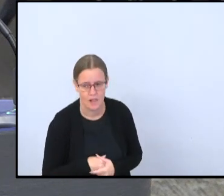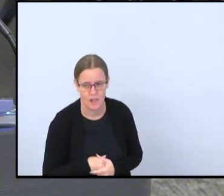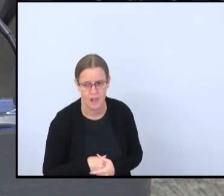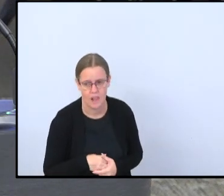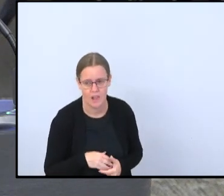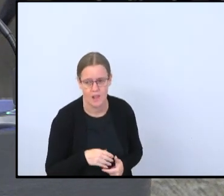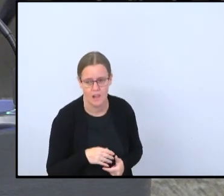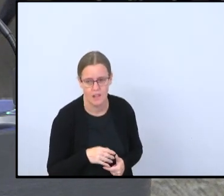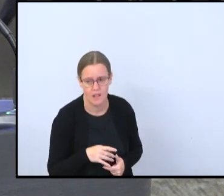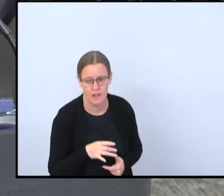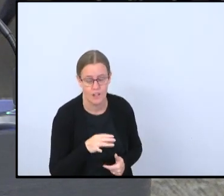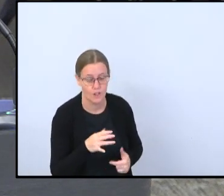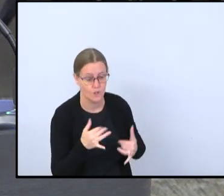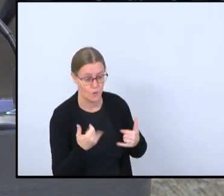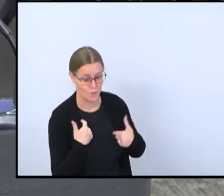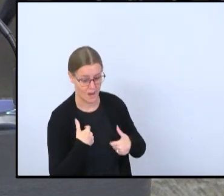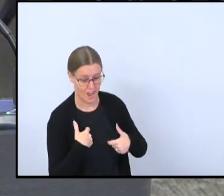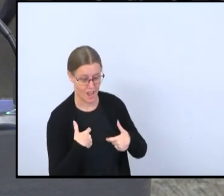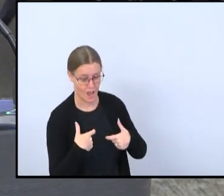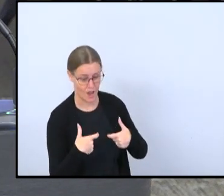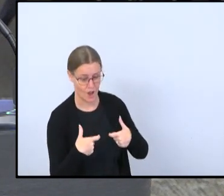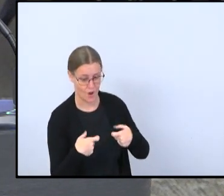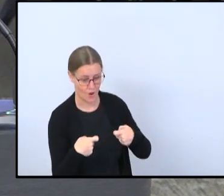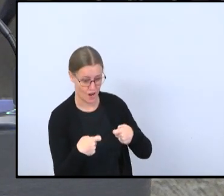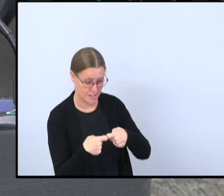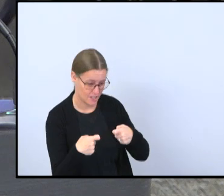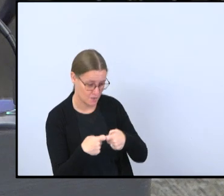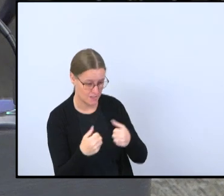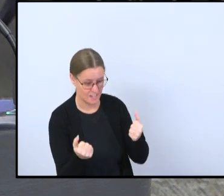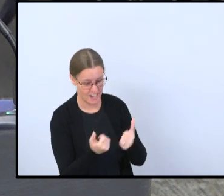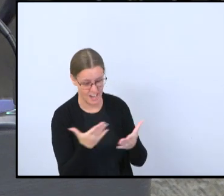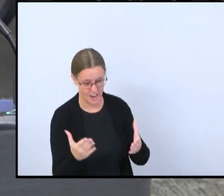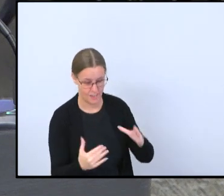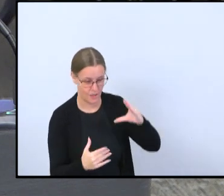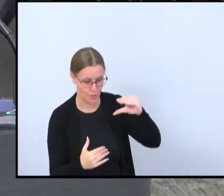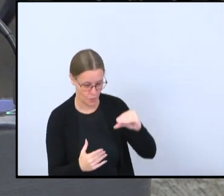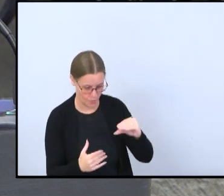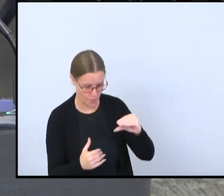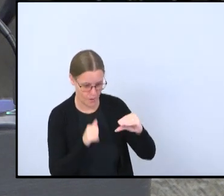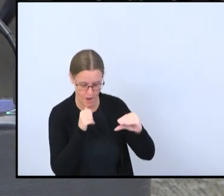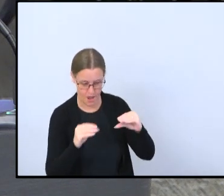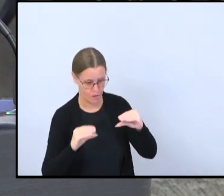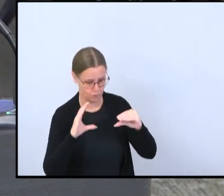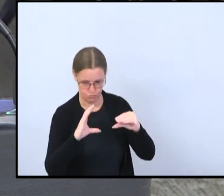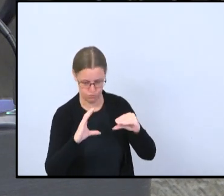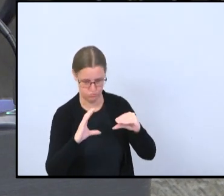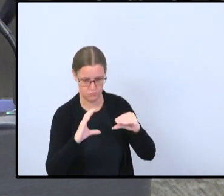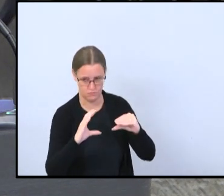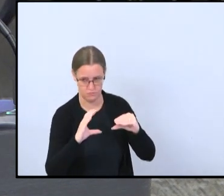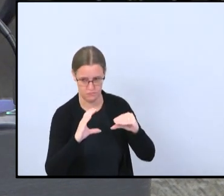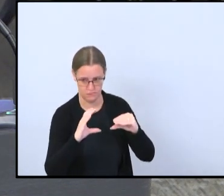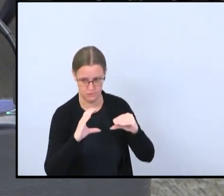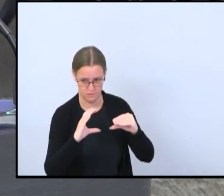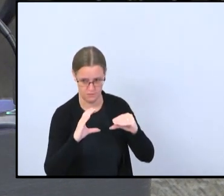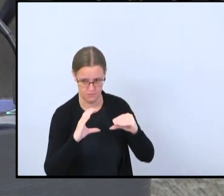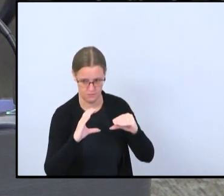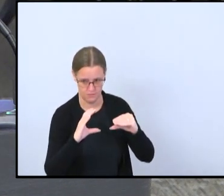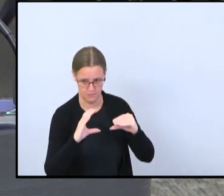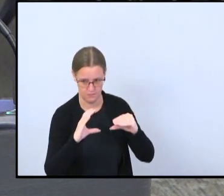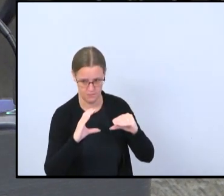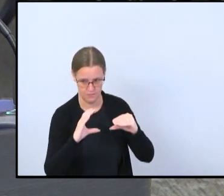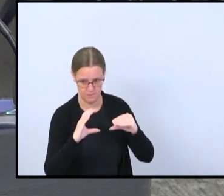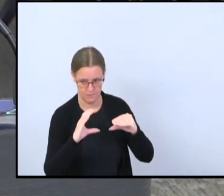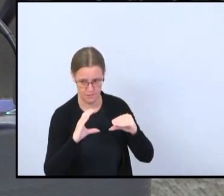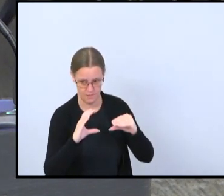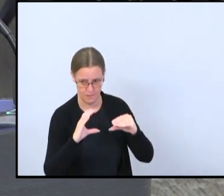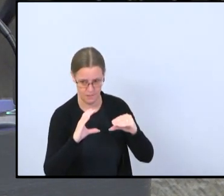we don't pay this much in utility cost, right? Yes, We're ma'am. only paying this much. Okay. If we do something that